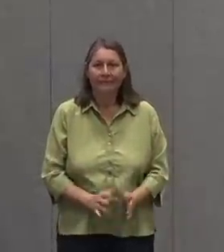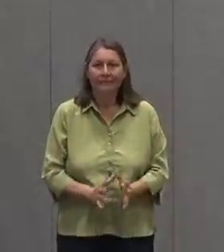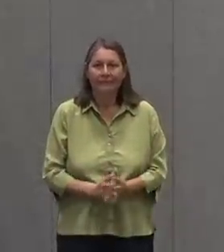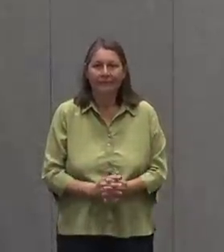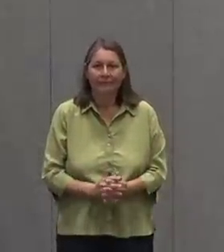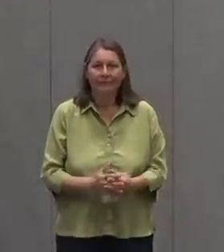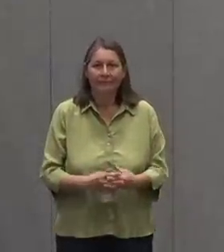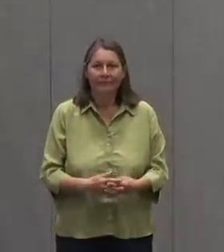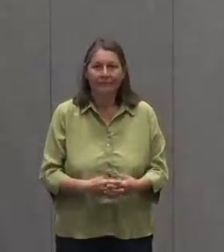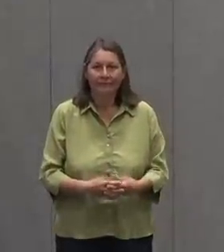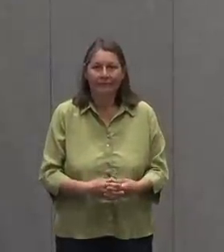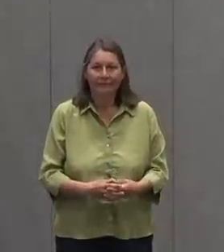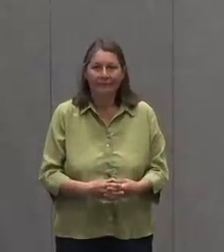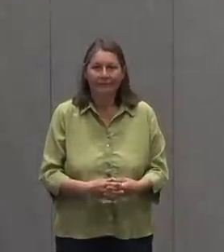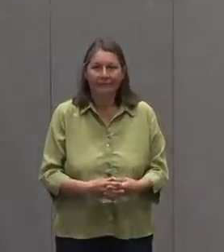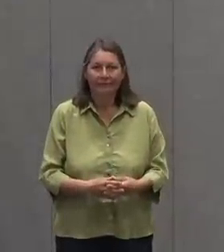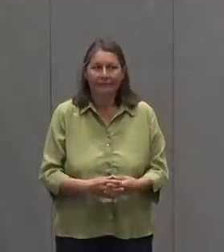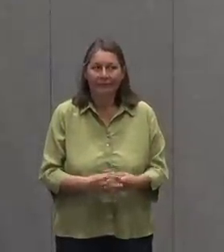Okay.